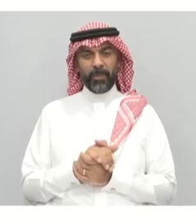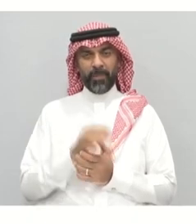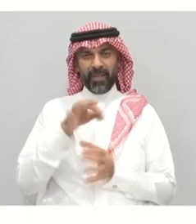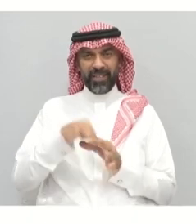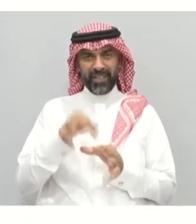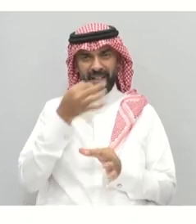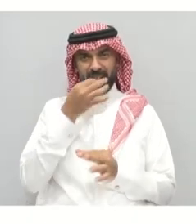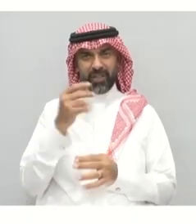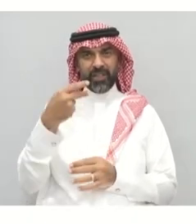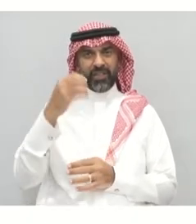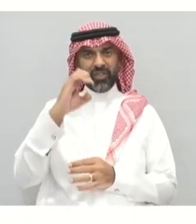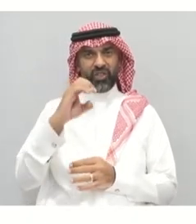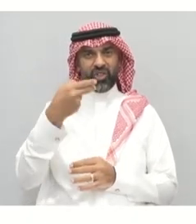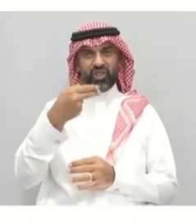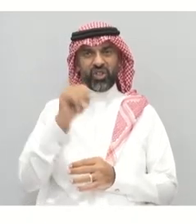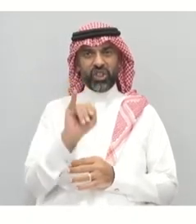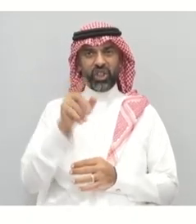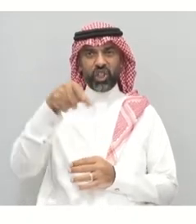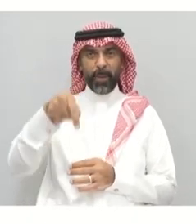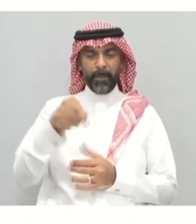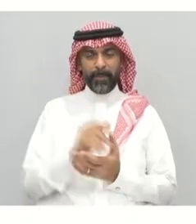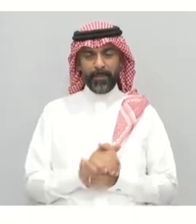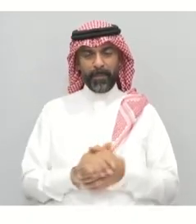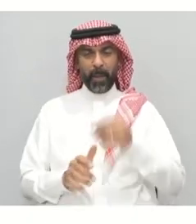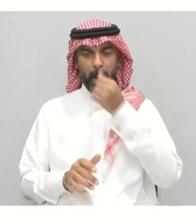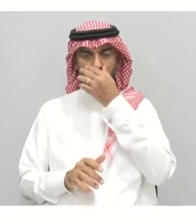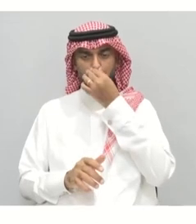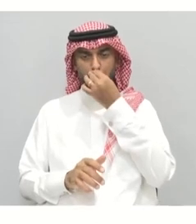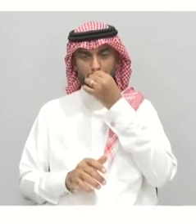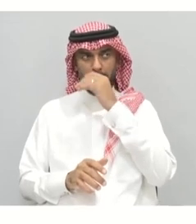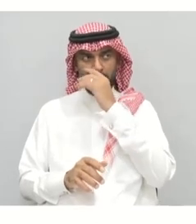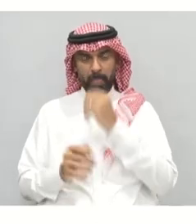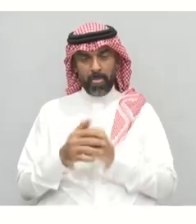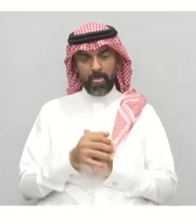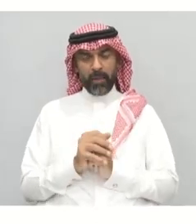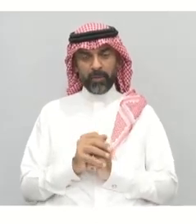chip. Okay, here we have one piece of chip.